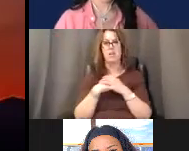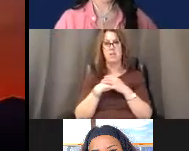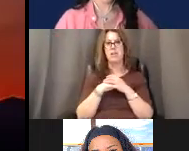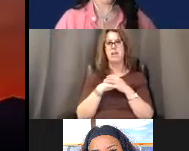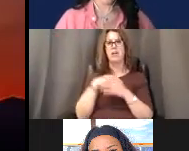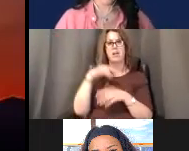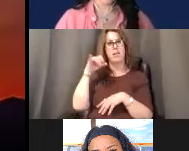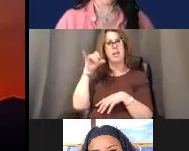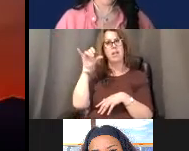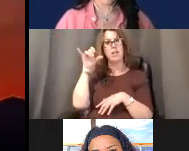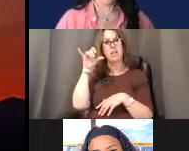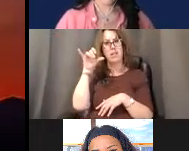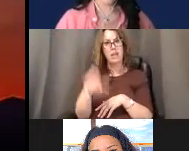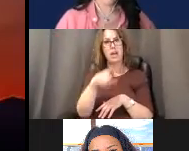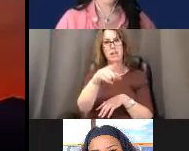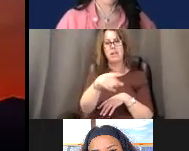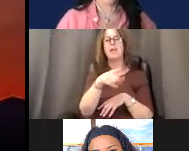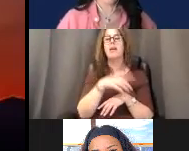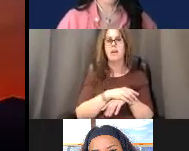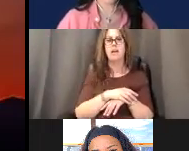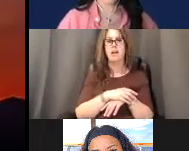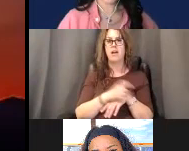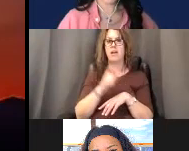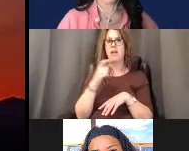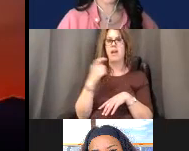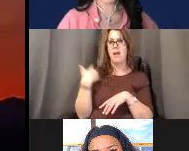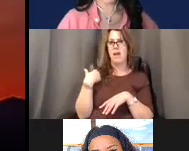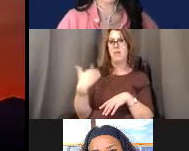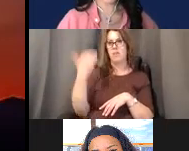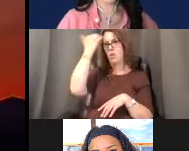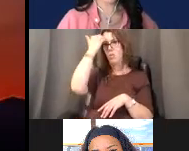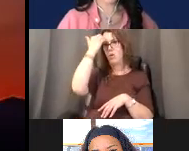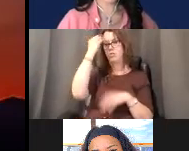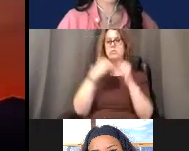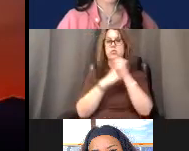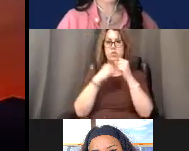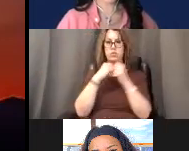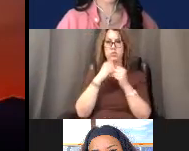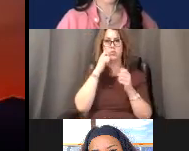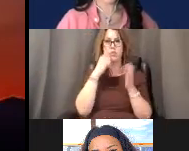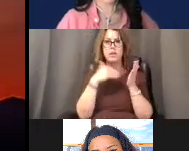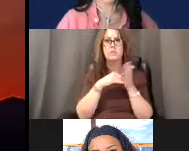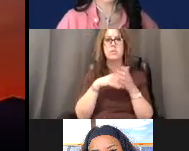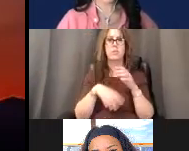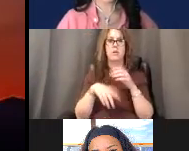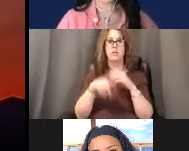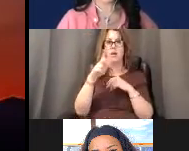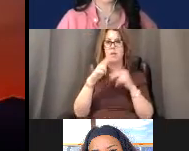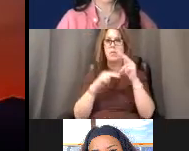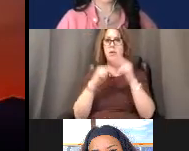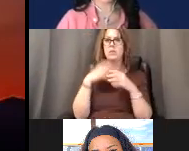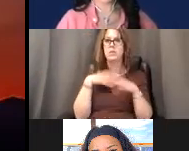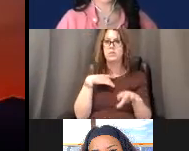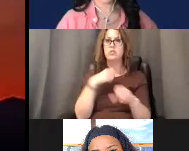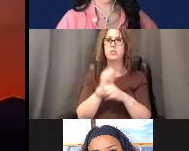work, establish cross-sector collaboratives, having awareness of structural racism, building trust and sharing values, developing shared